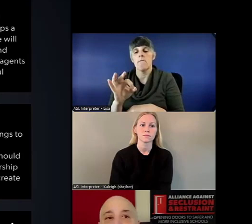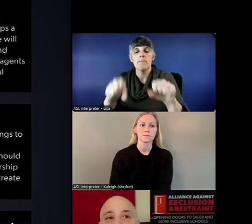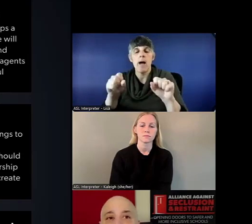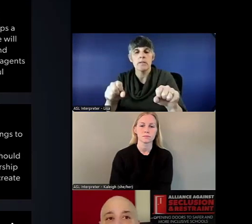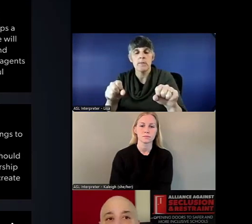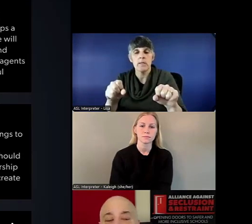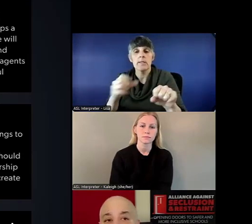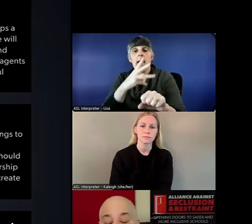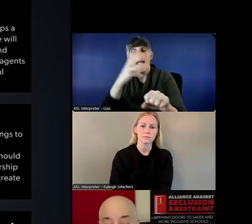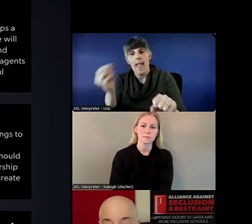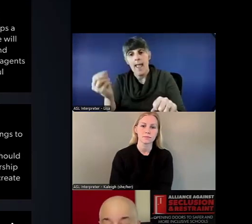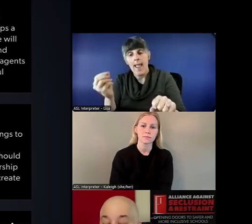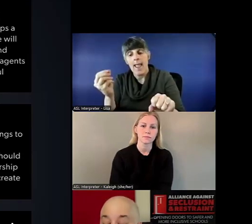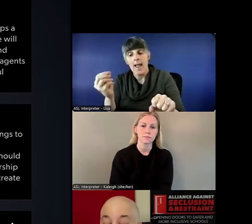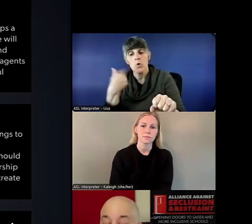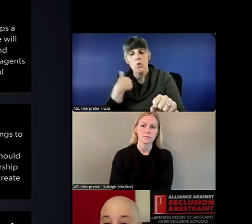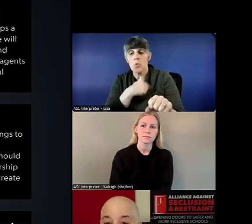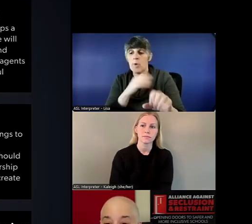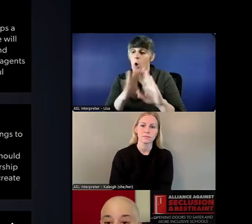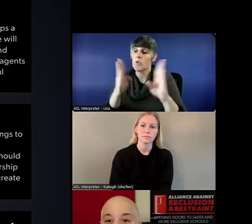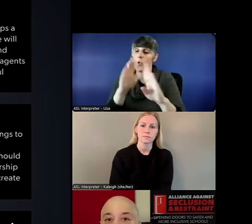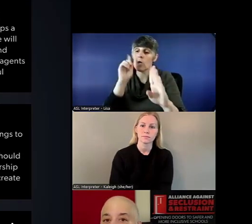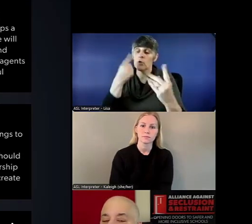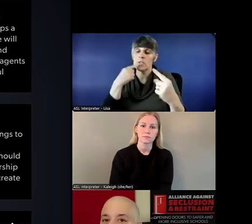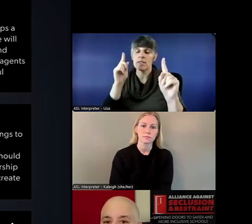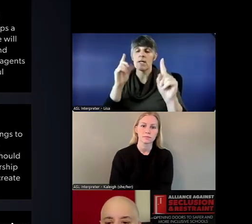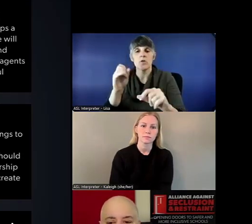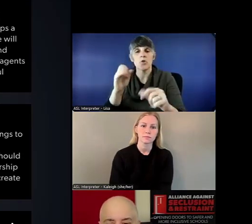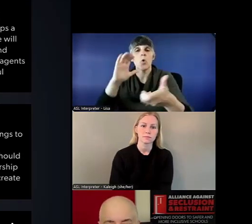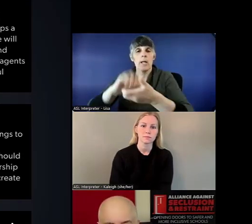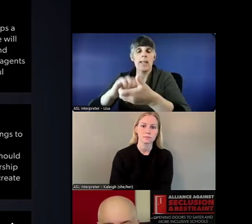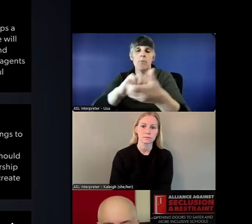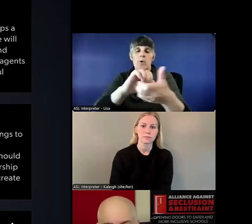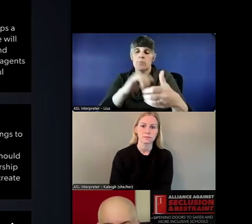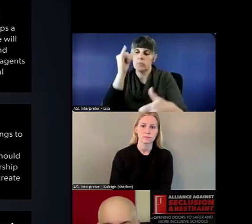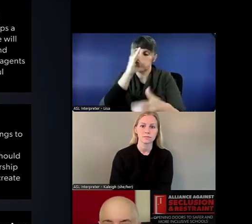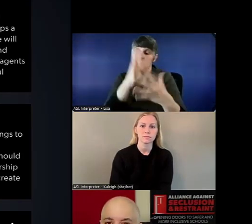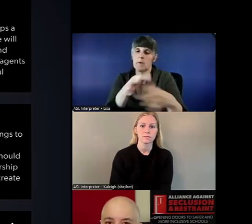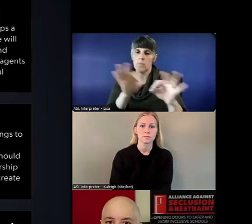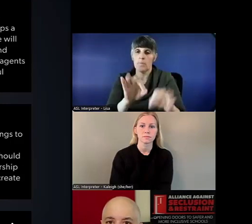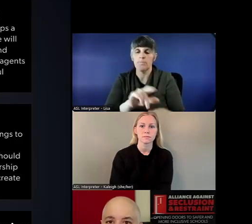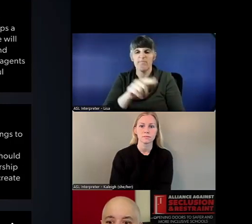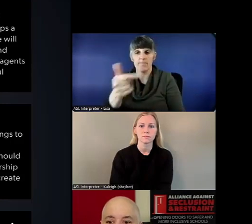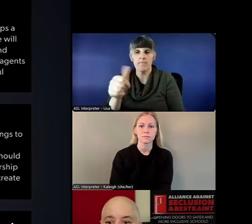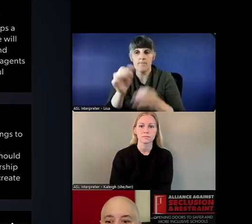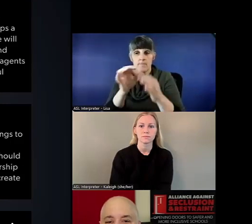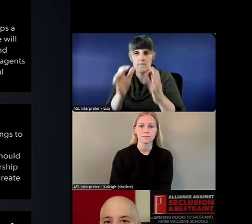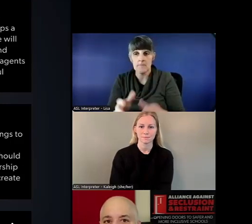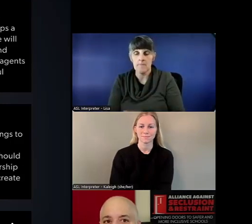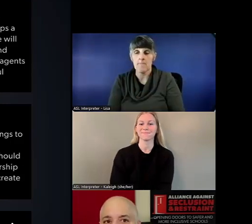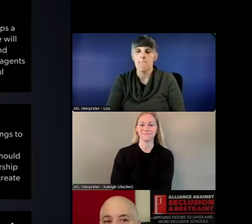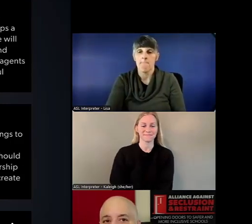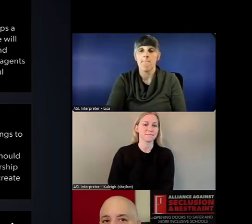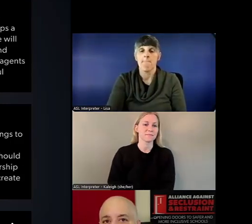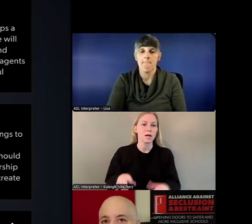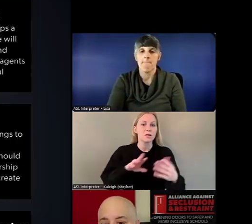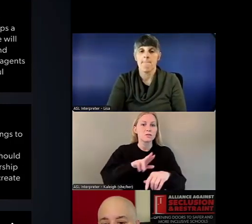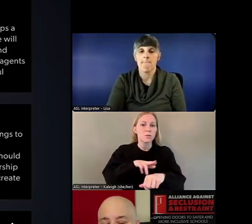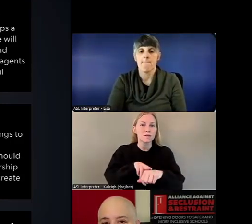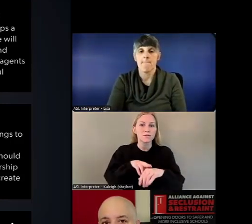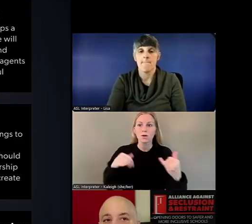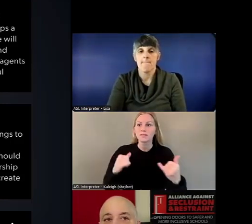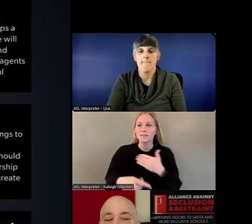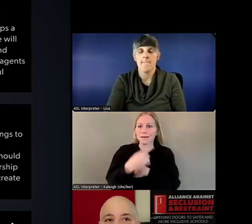possibilities, and we open the door to success. So collaboration is so critical. And of course, today, this idea of